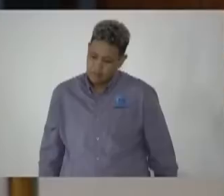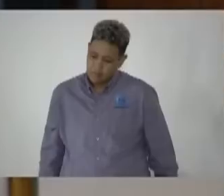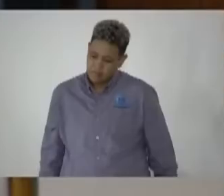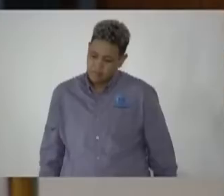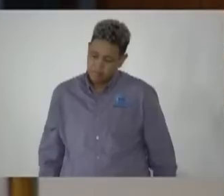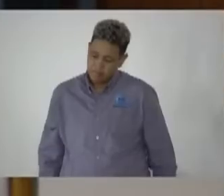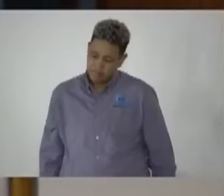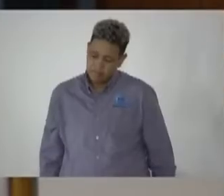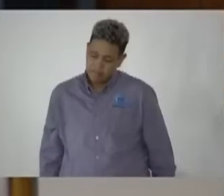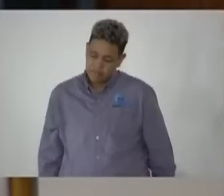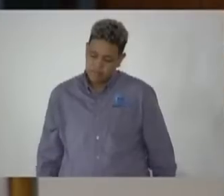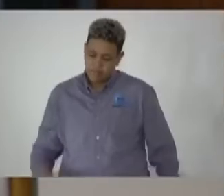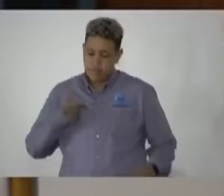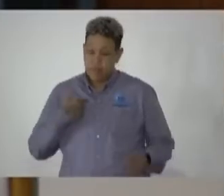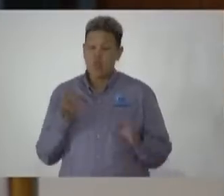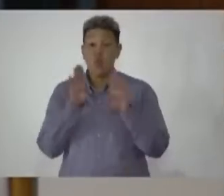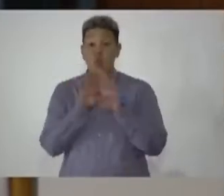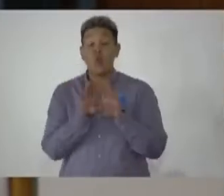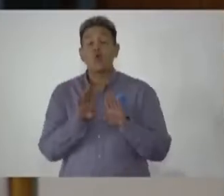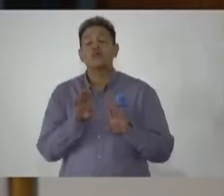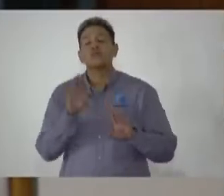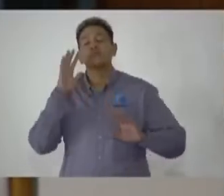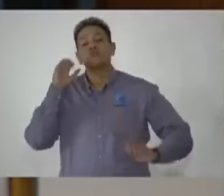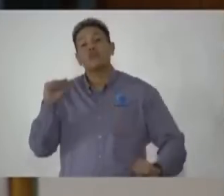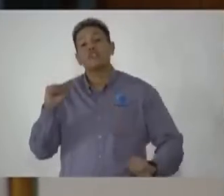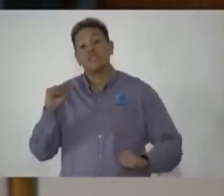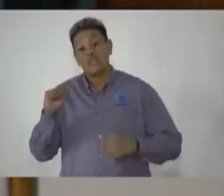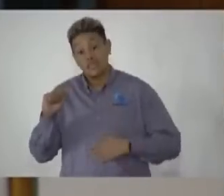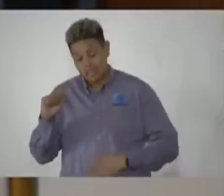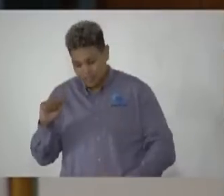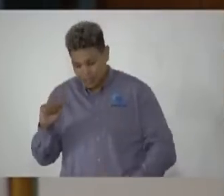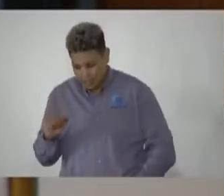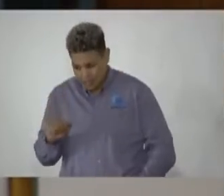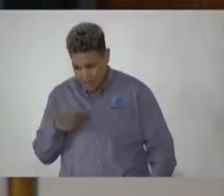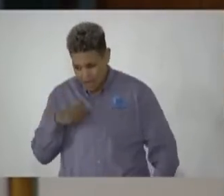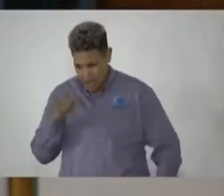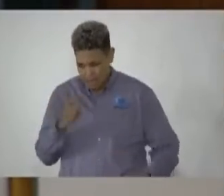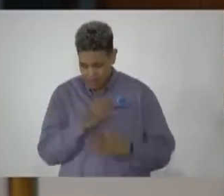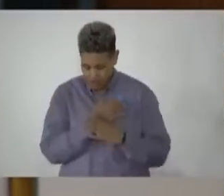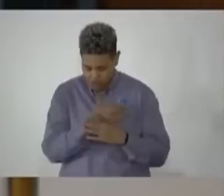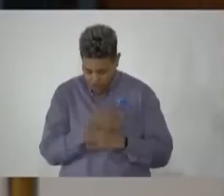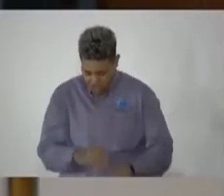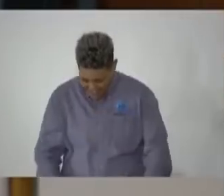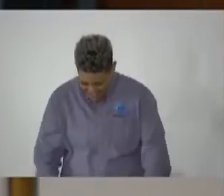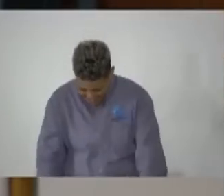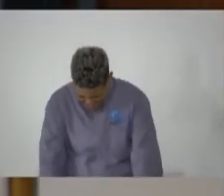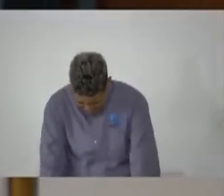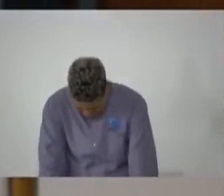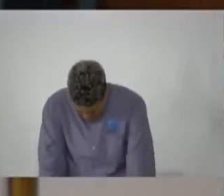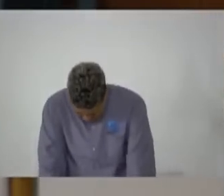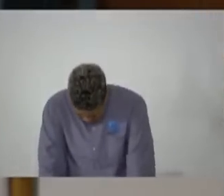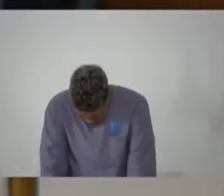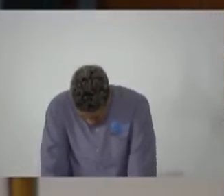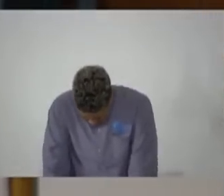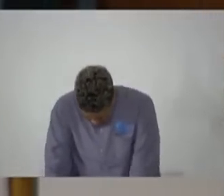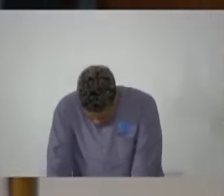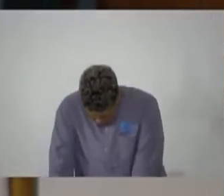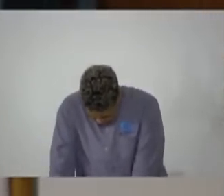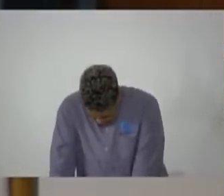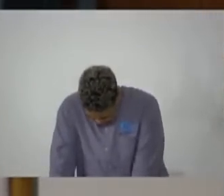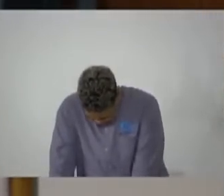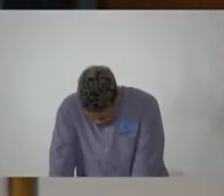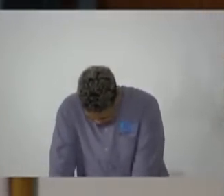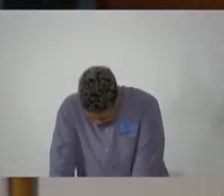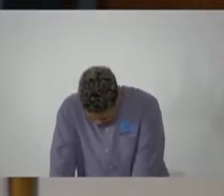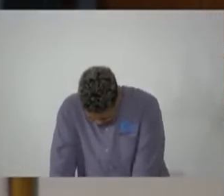I close, Mr. President. I have to share a story. I